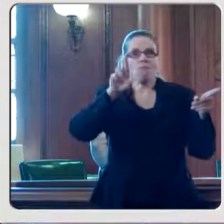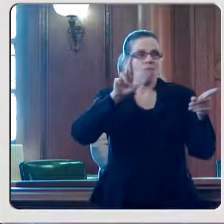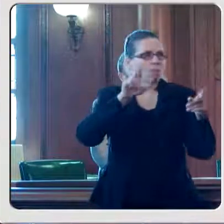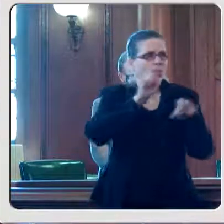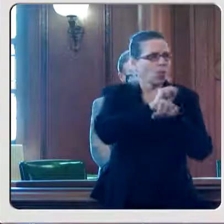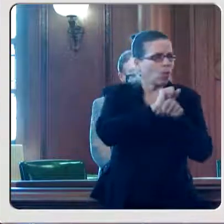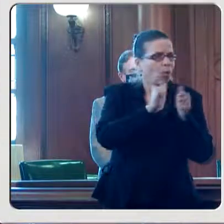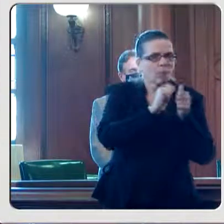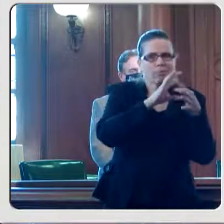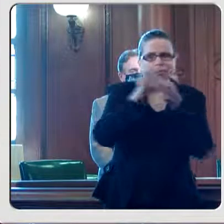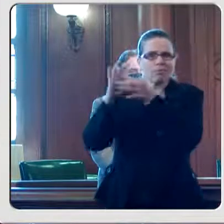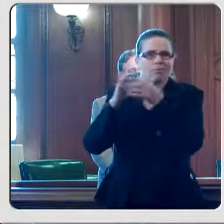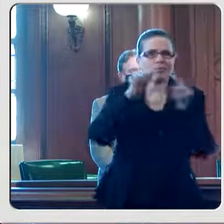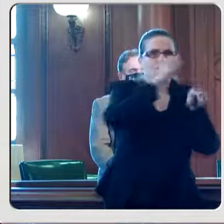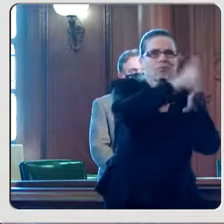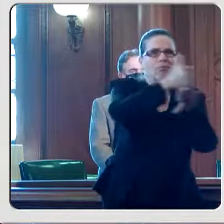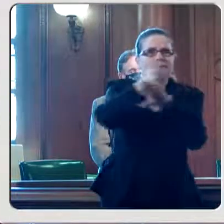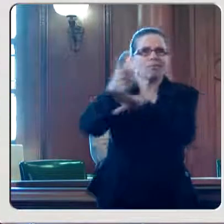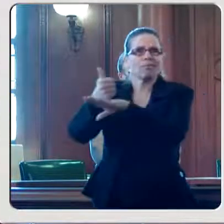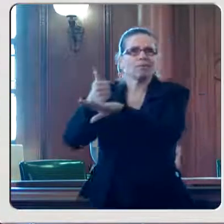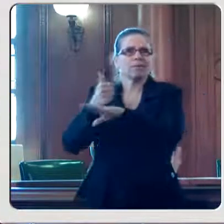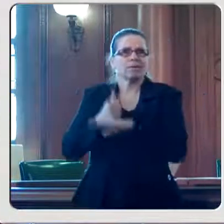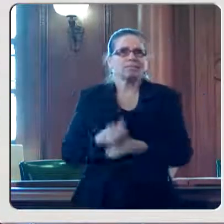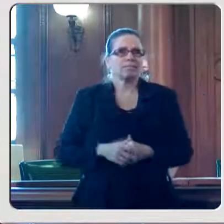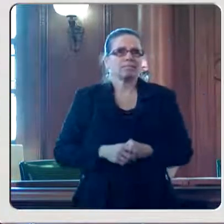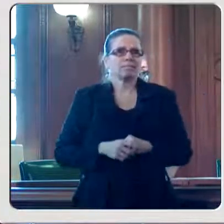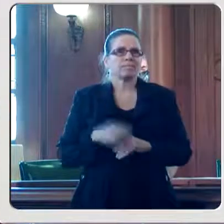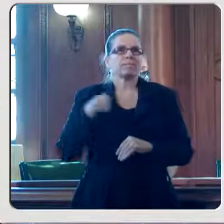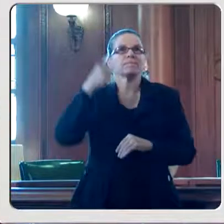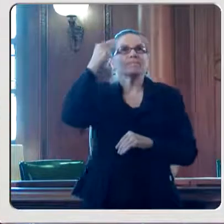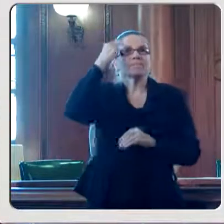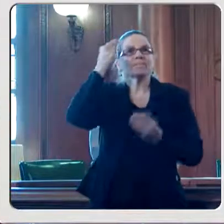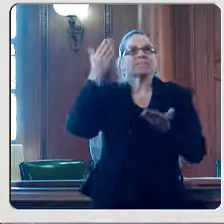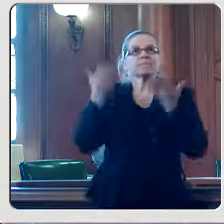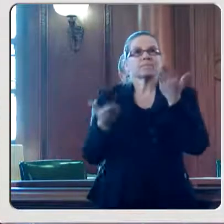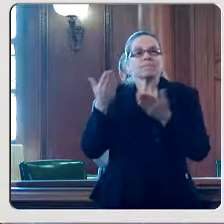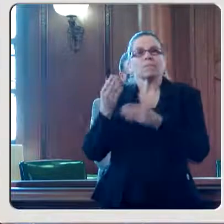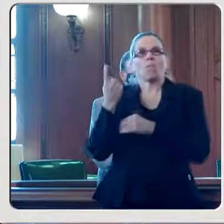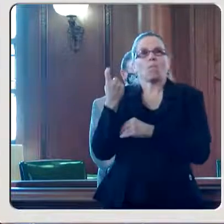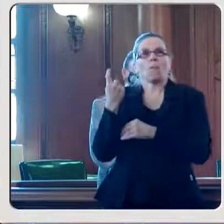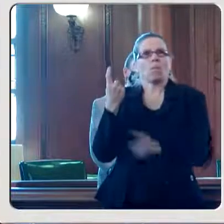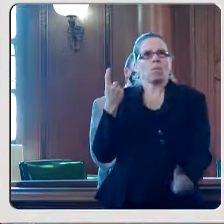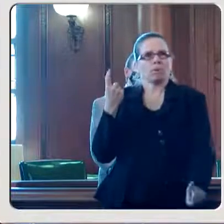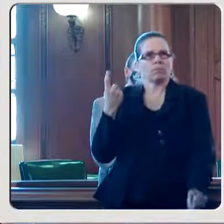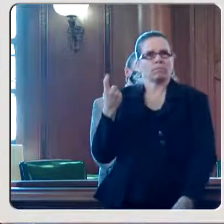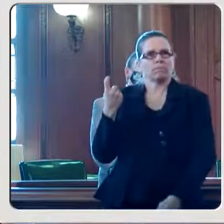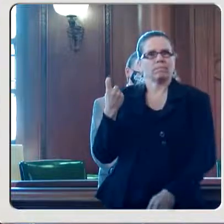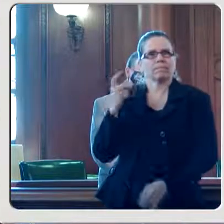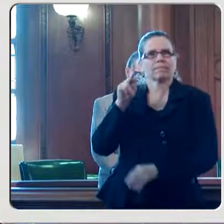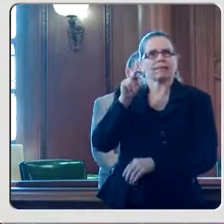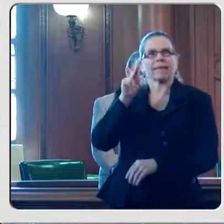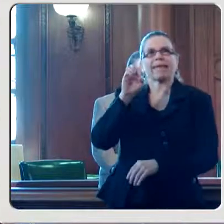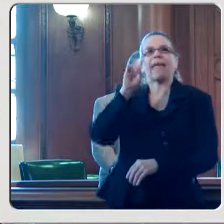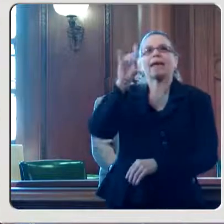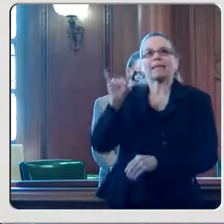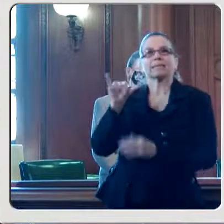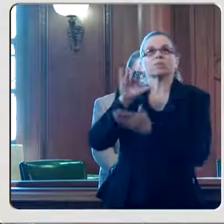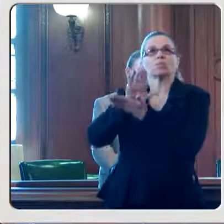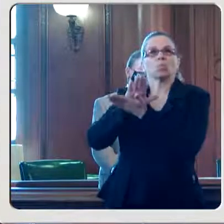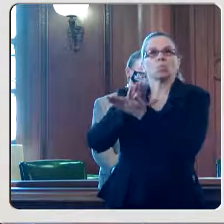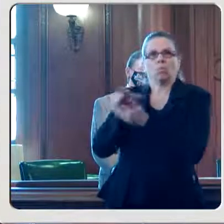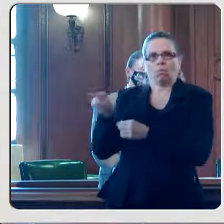Schools, our student athletes, coaches, congratulations to A.D. Early,